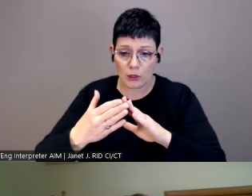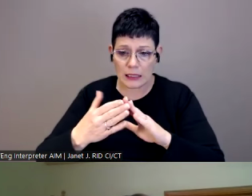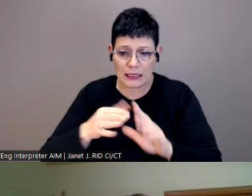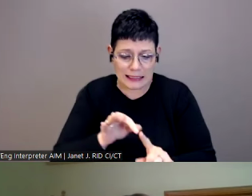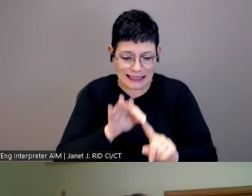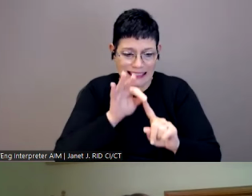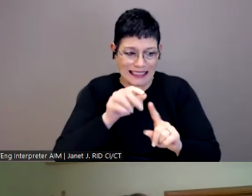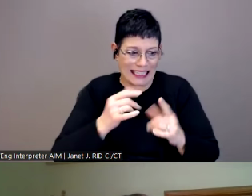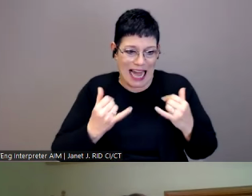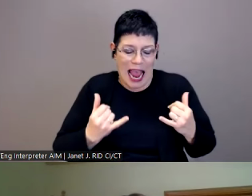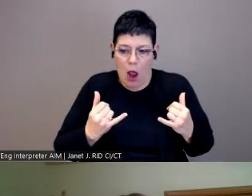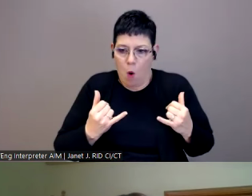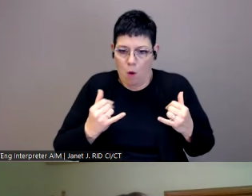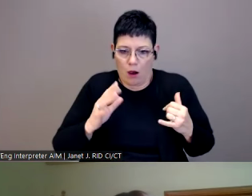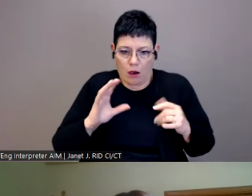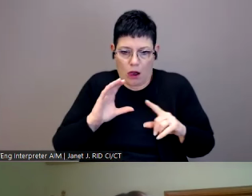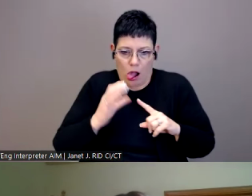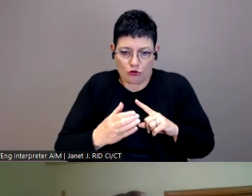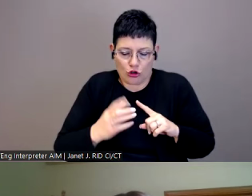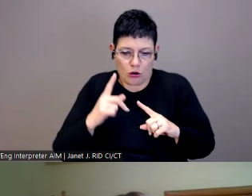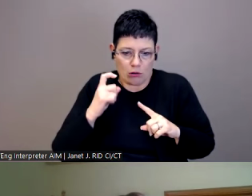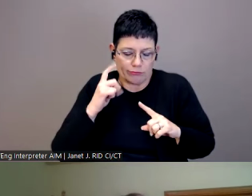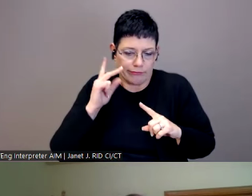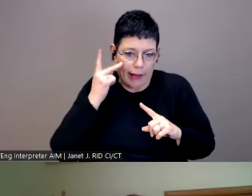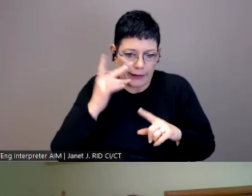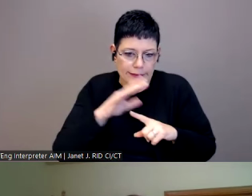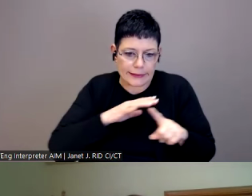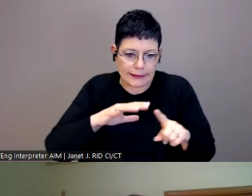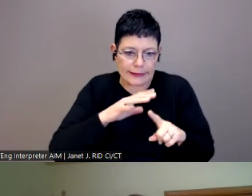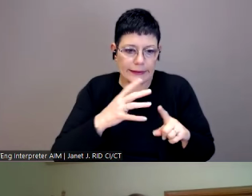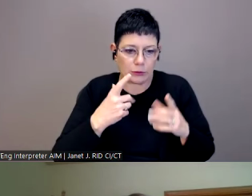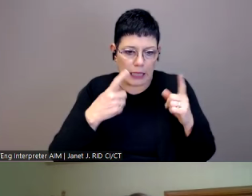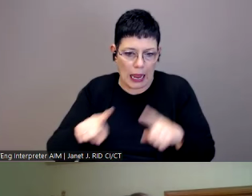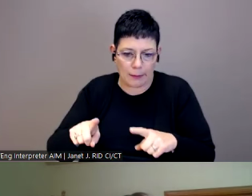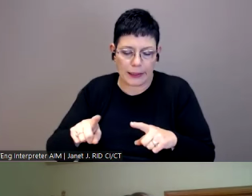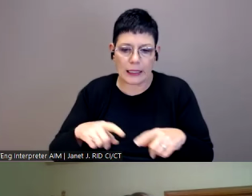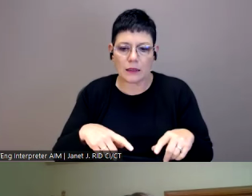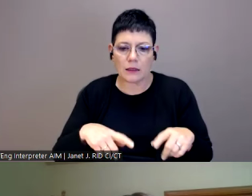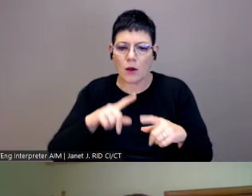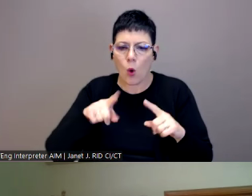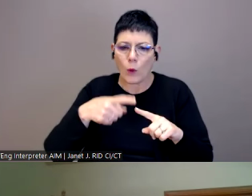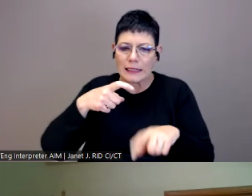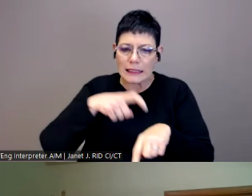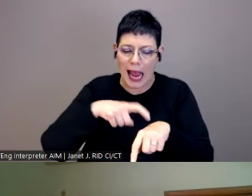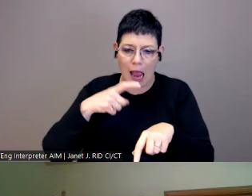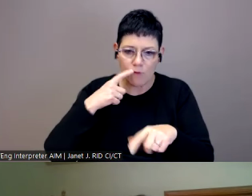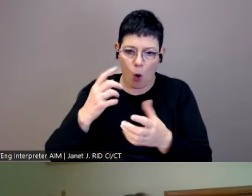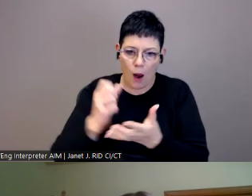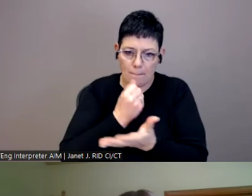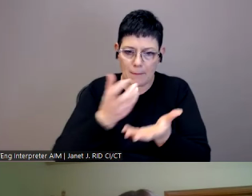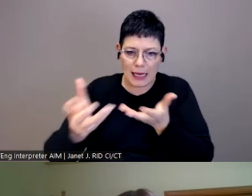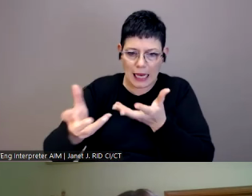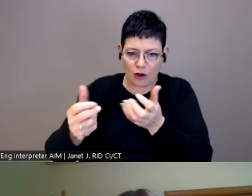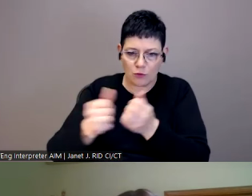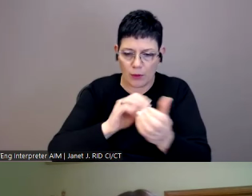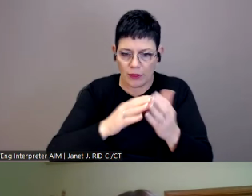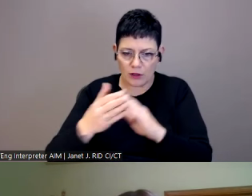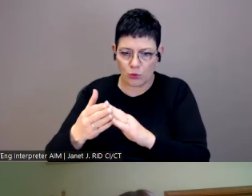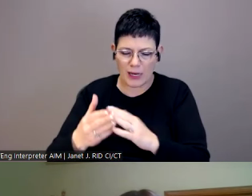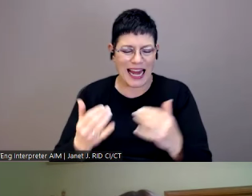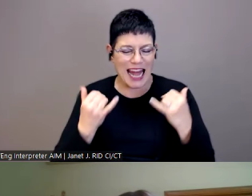climate that we're in, this is when, to the original question, when is the time to do engagement? Now, even more